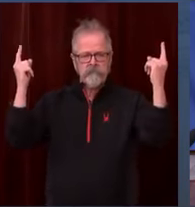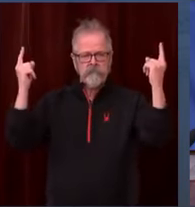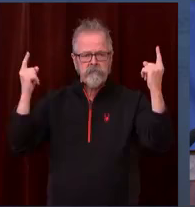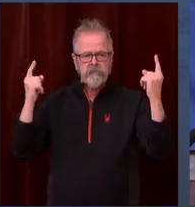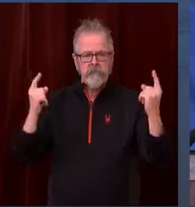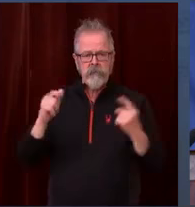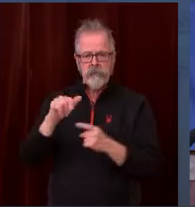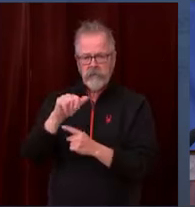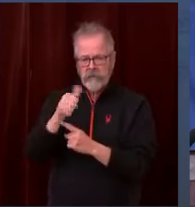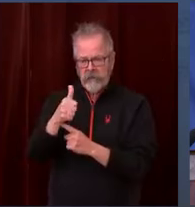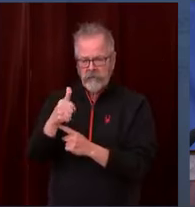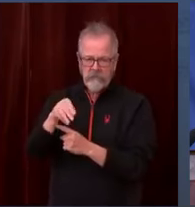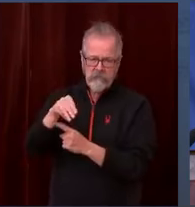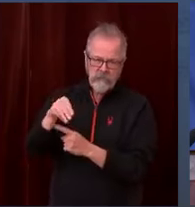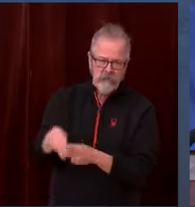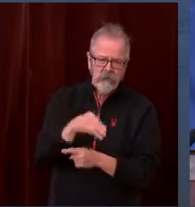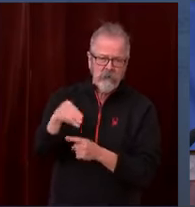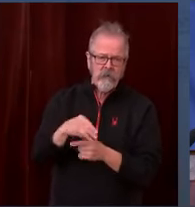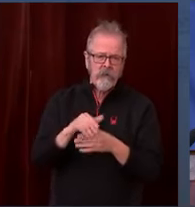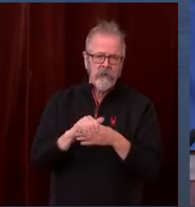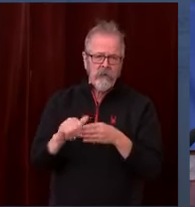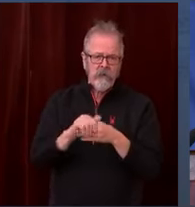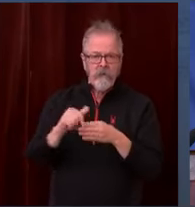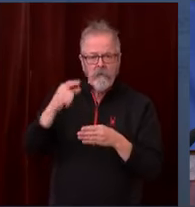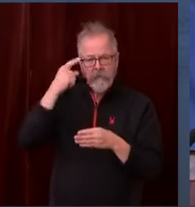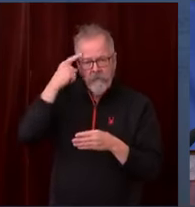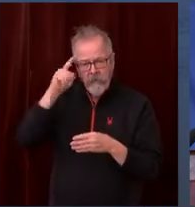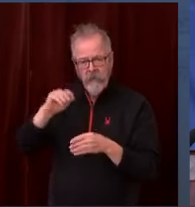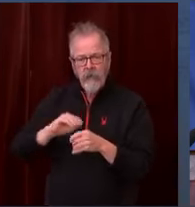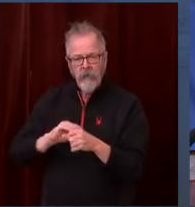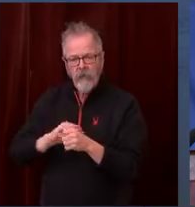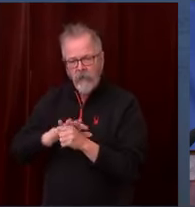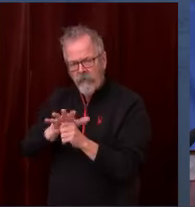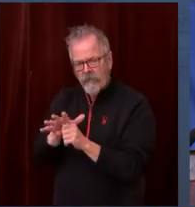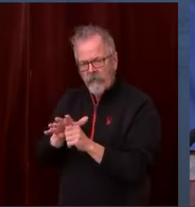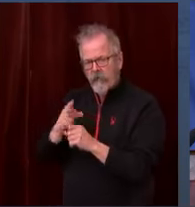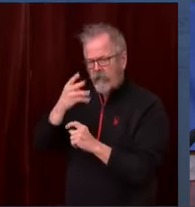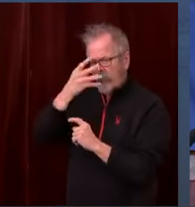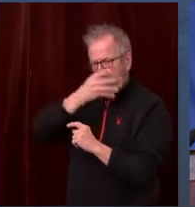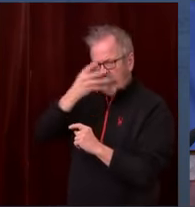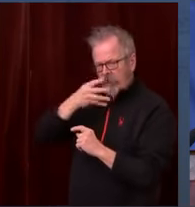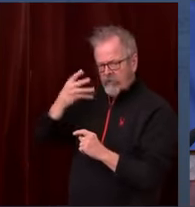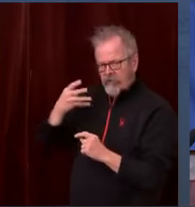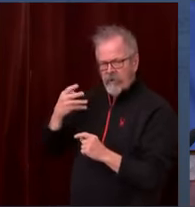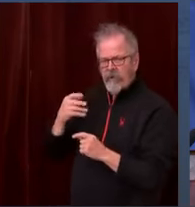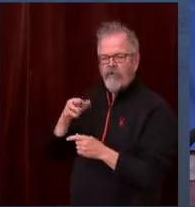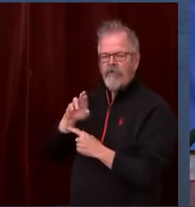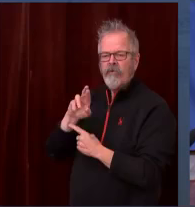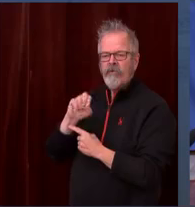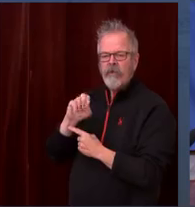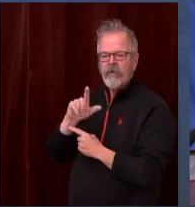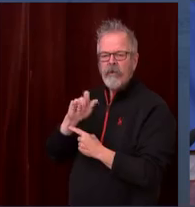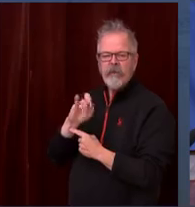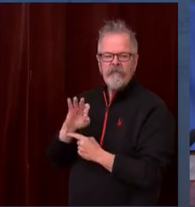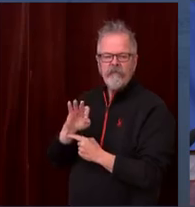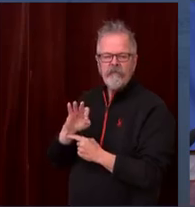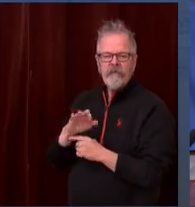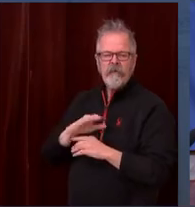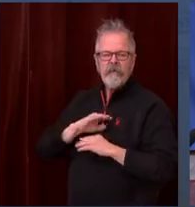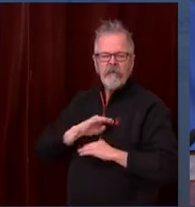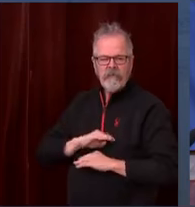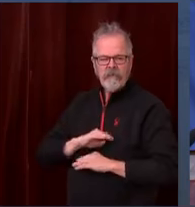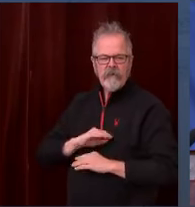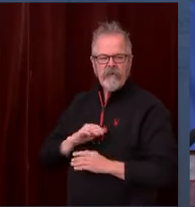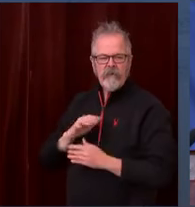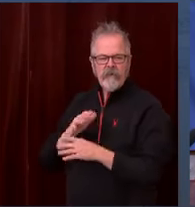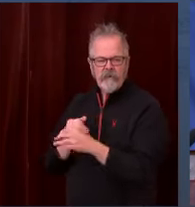person and shelter and food and safety. My office worked to set up this fund earlier this year